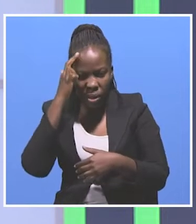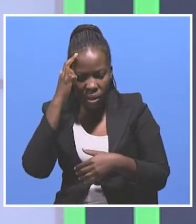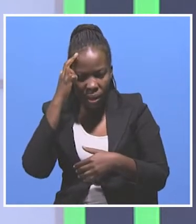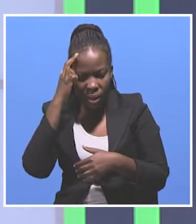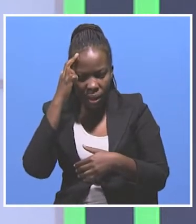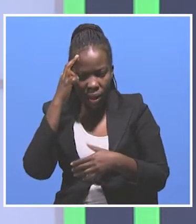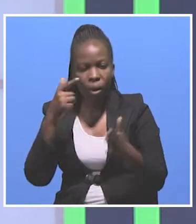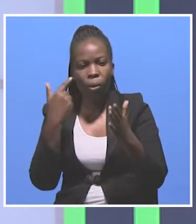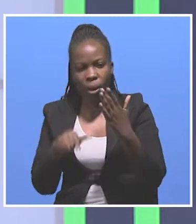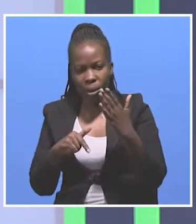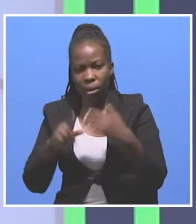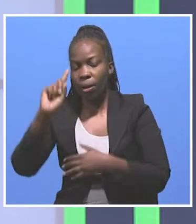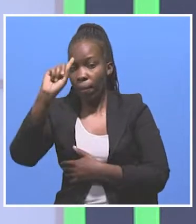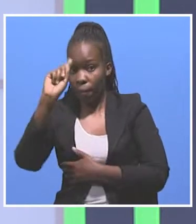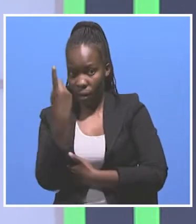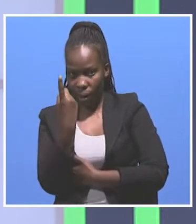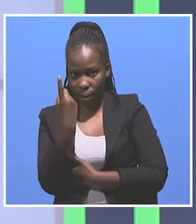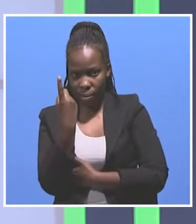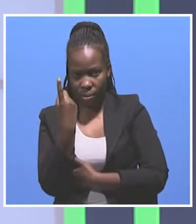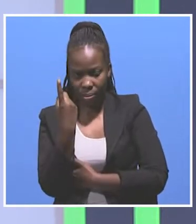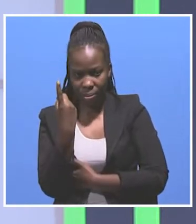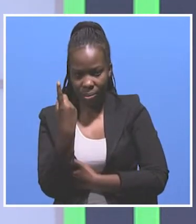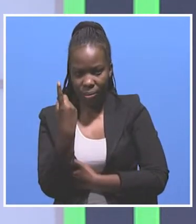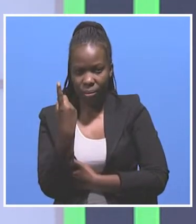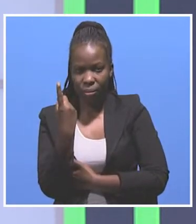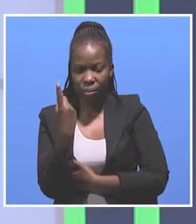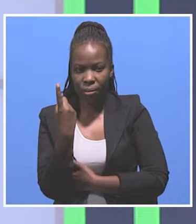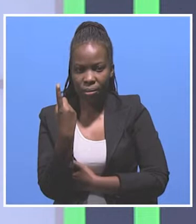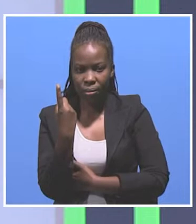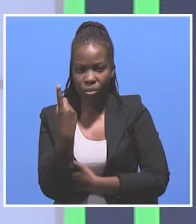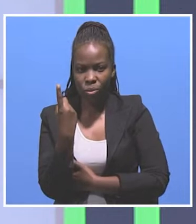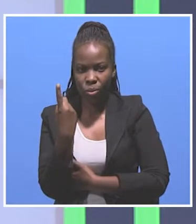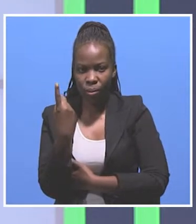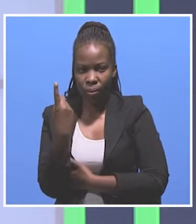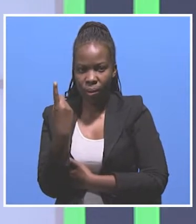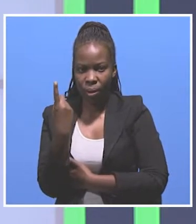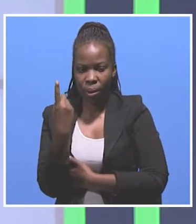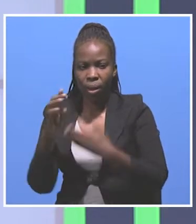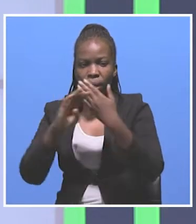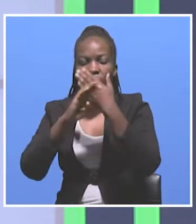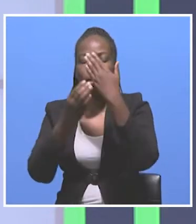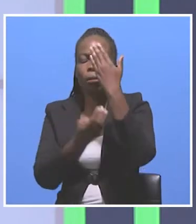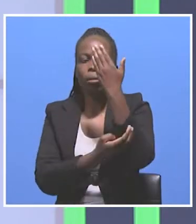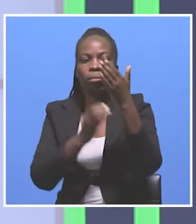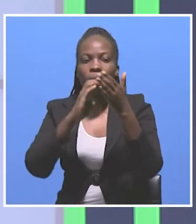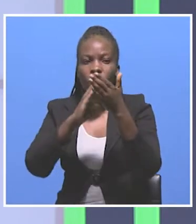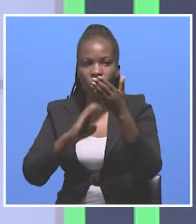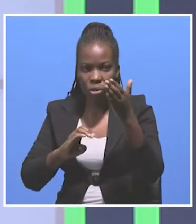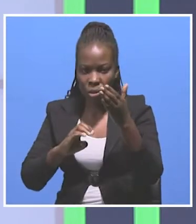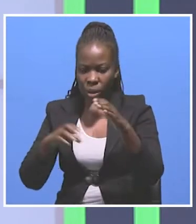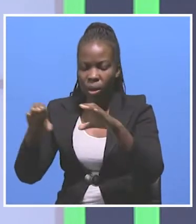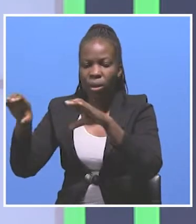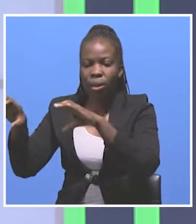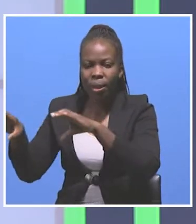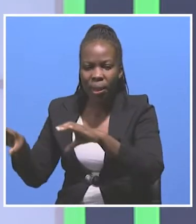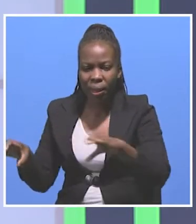Okay, number one, that the termination of pregnancy shall be done at a